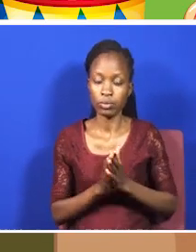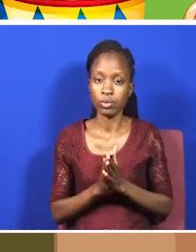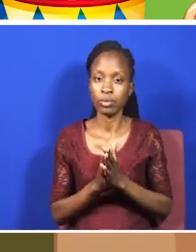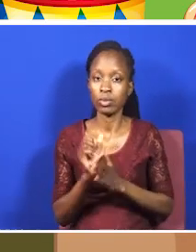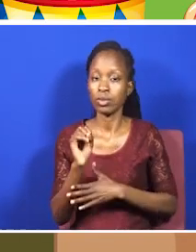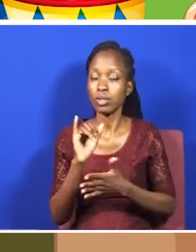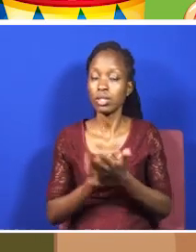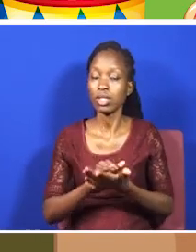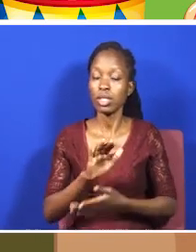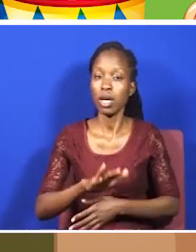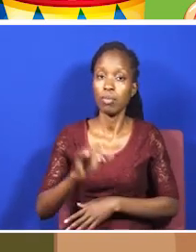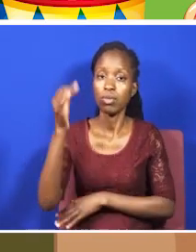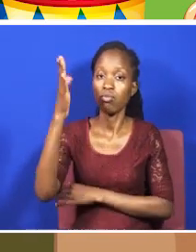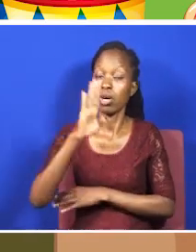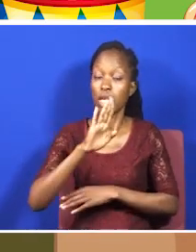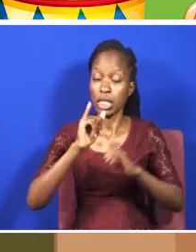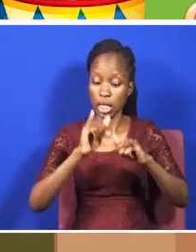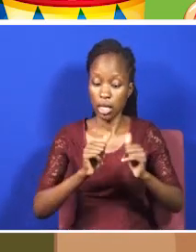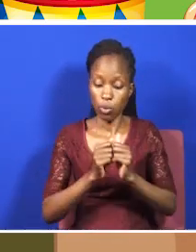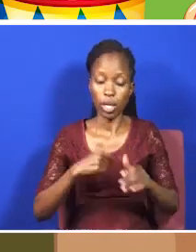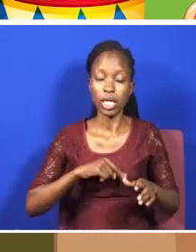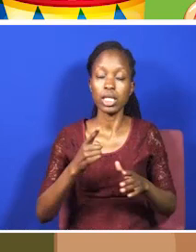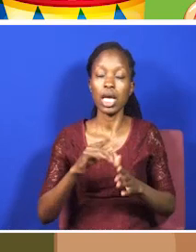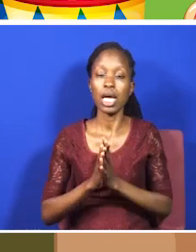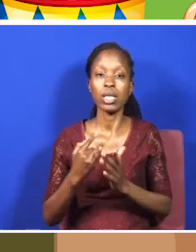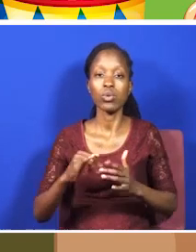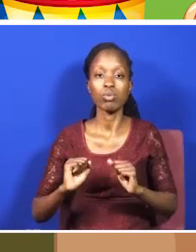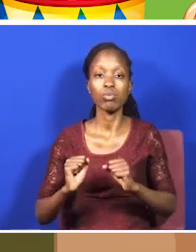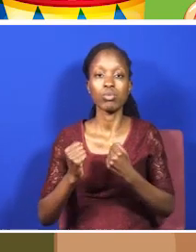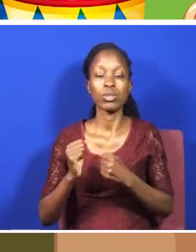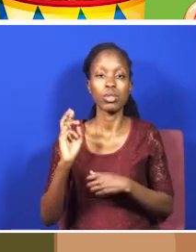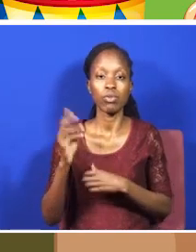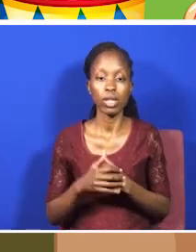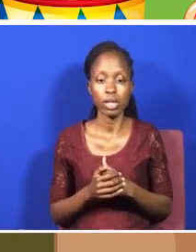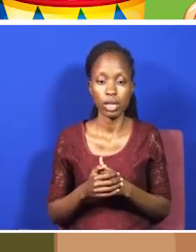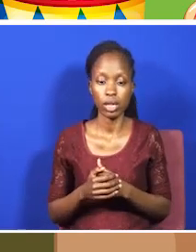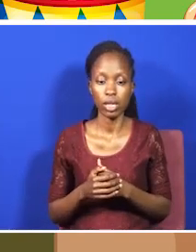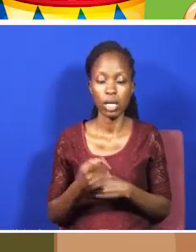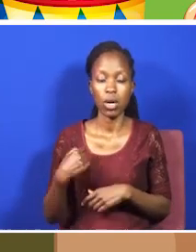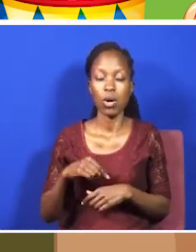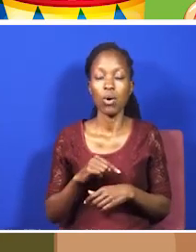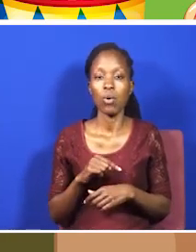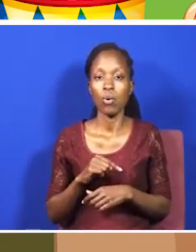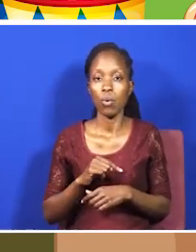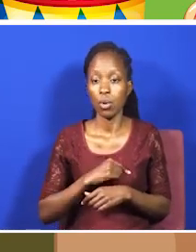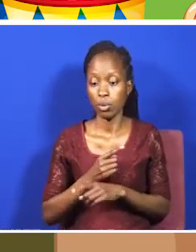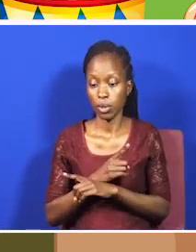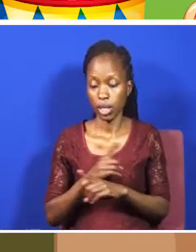invite Jesus in our heart, his presence to be with us, and we will be safe.